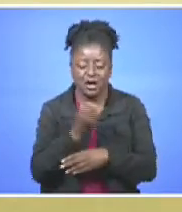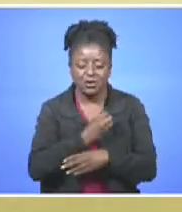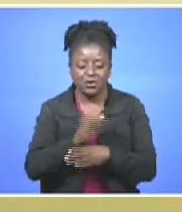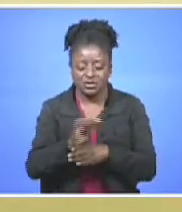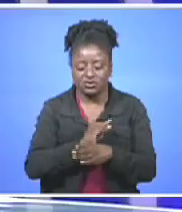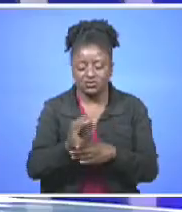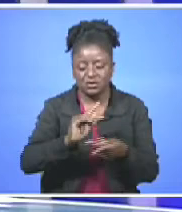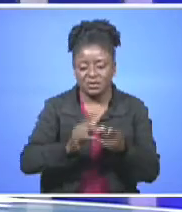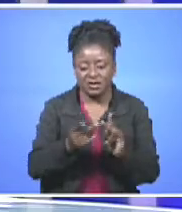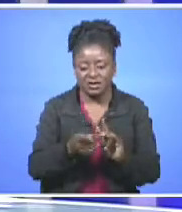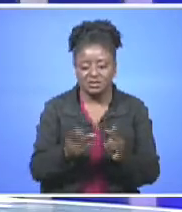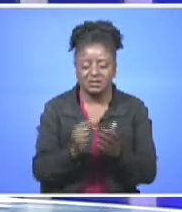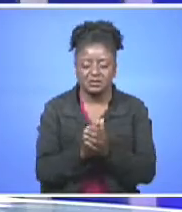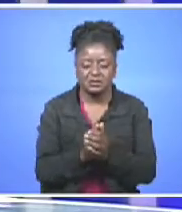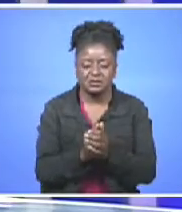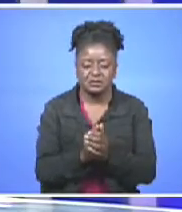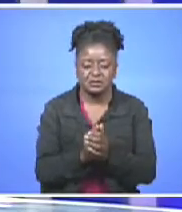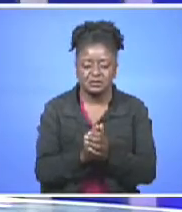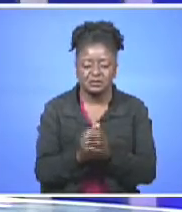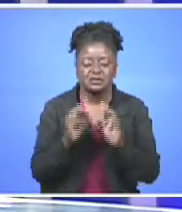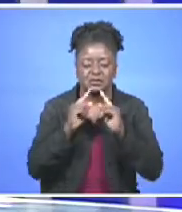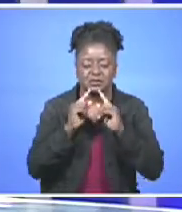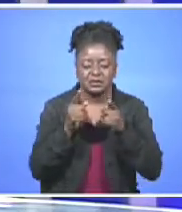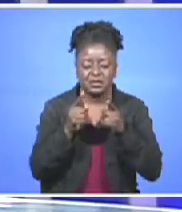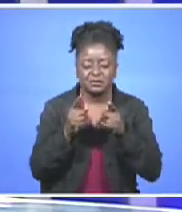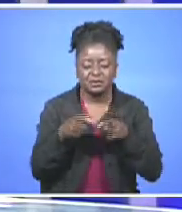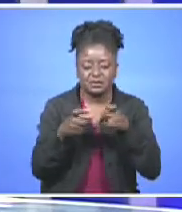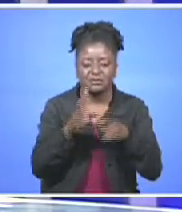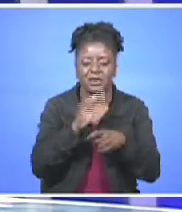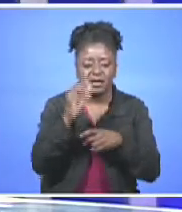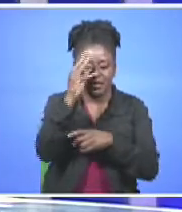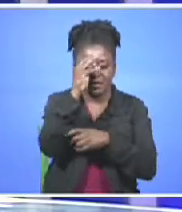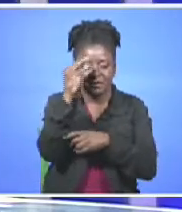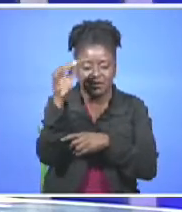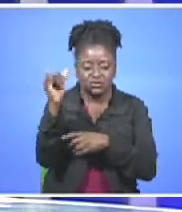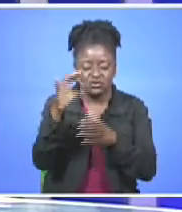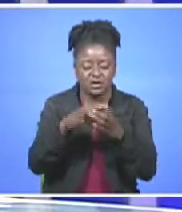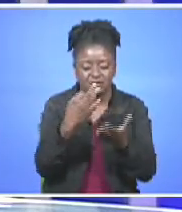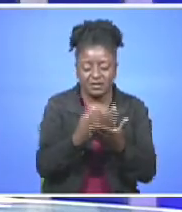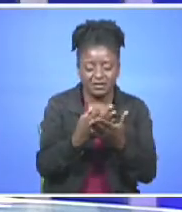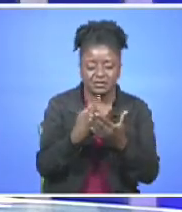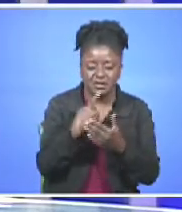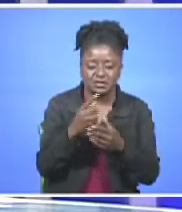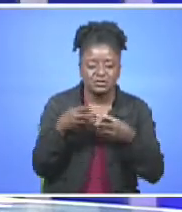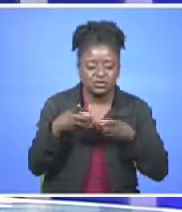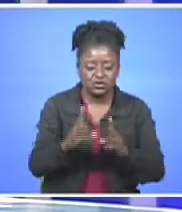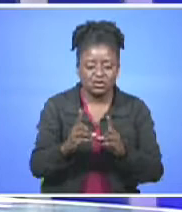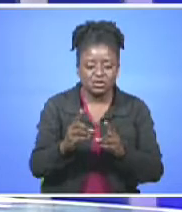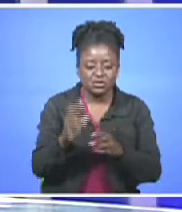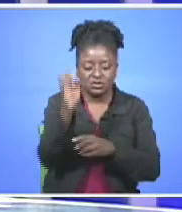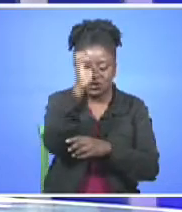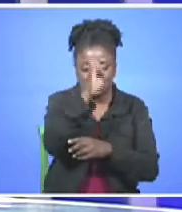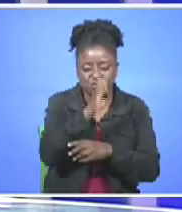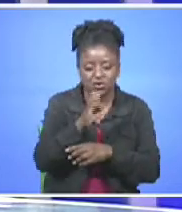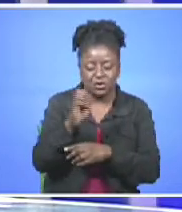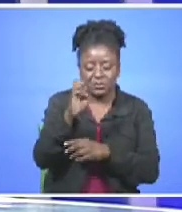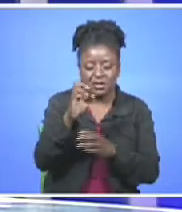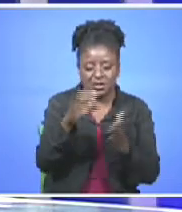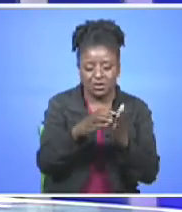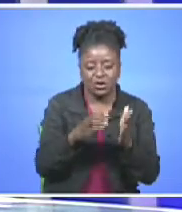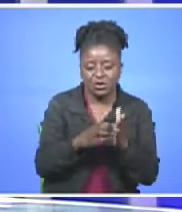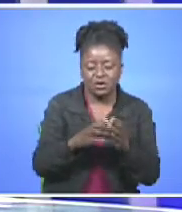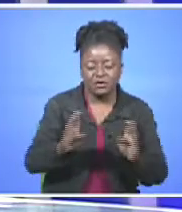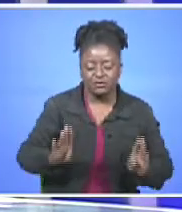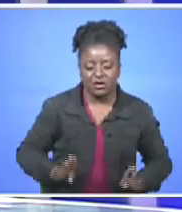partners. Well, a statement issued by the Ministry of Finance notes that during the European Code of Conduct Group meeting on April